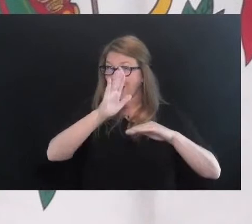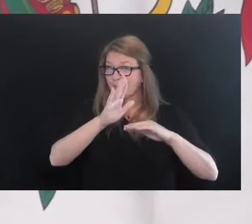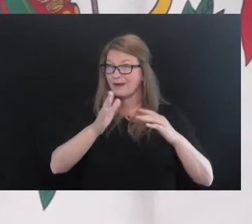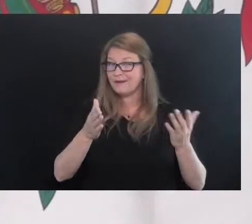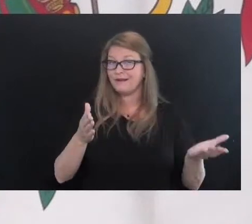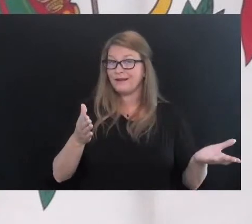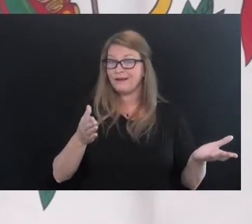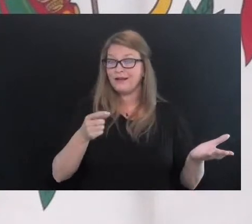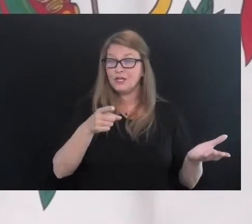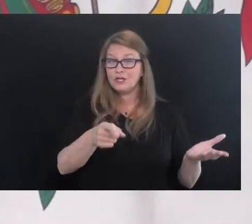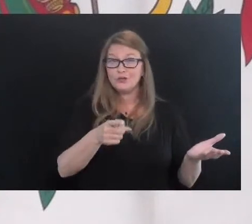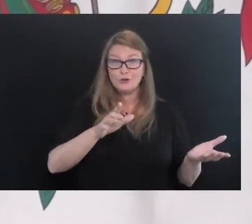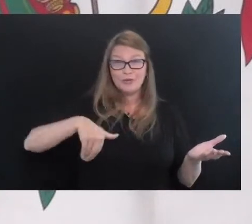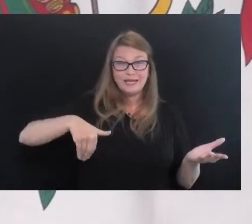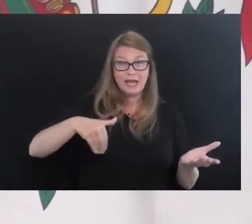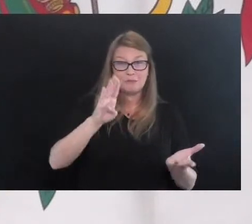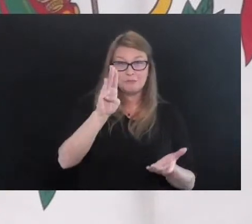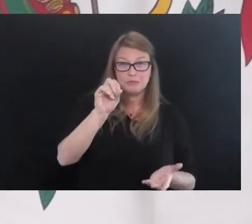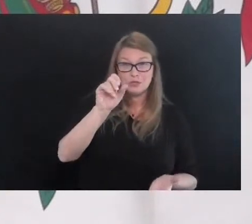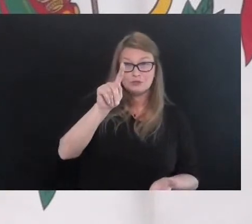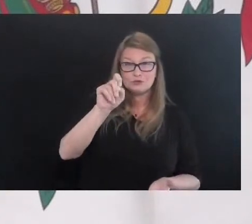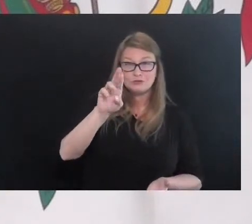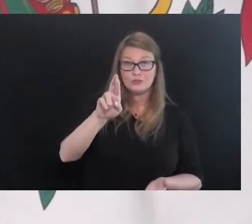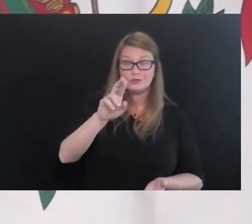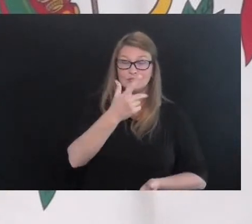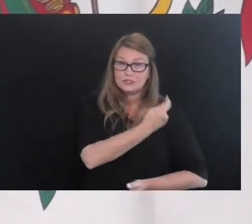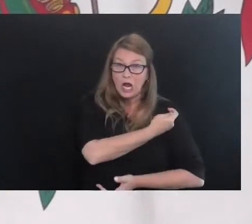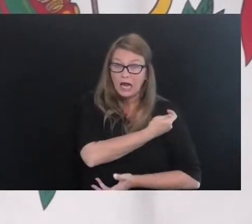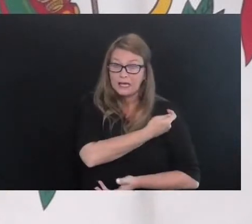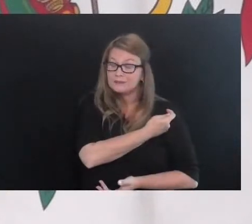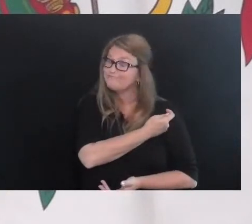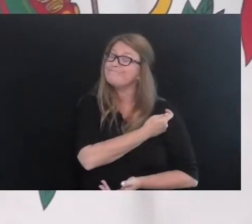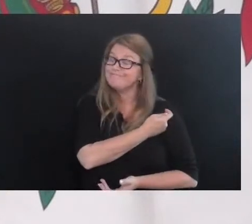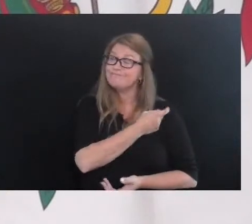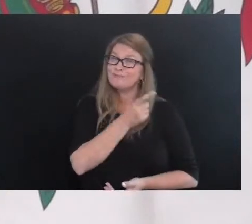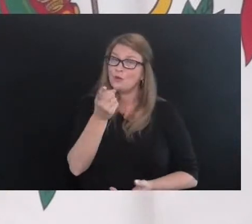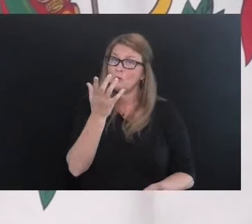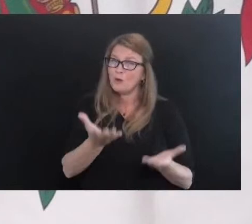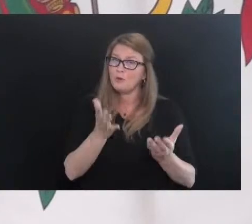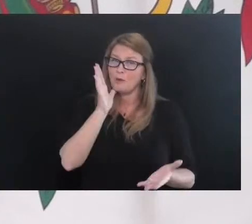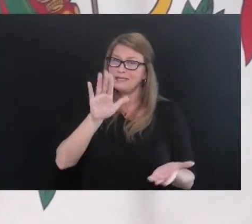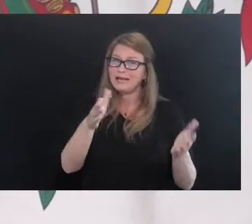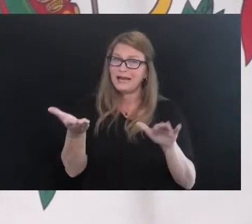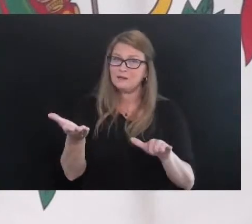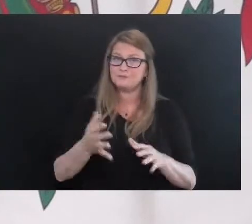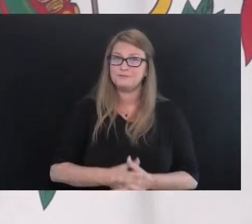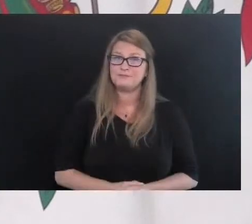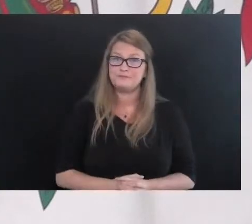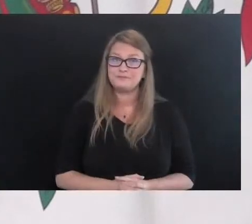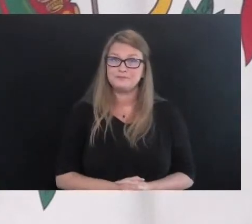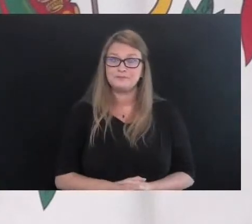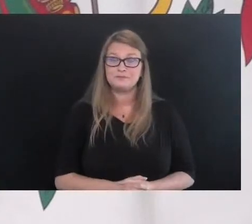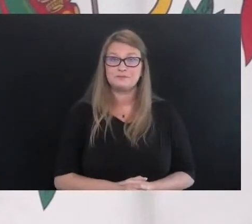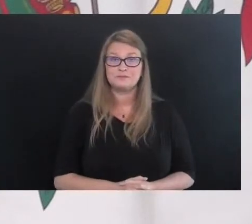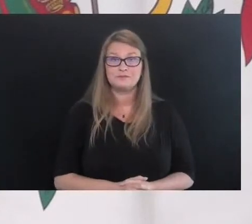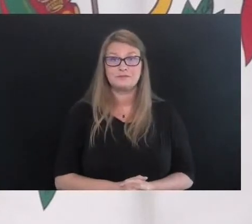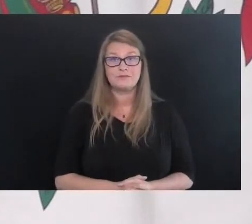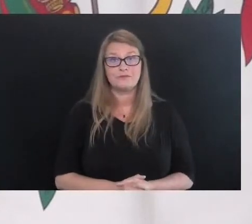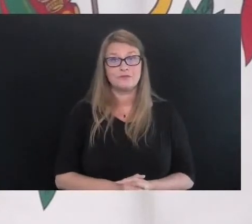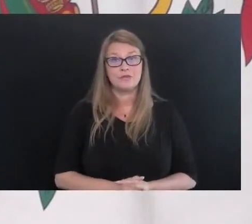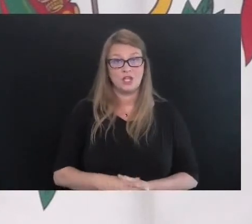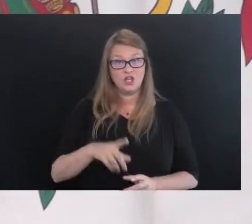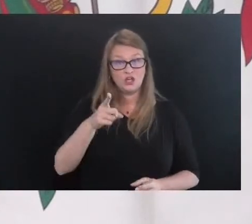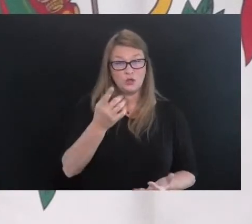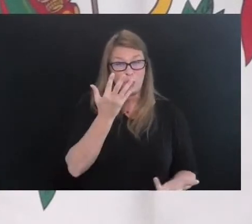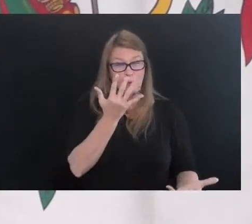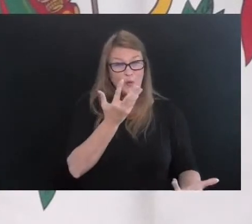you don't get your booster shots, a bunch of you are going to die. And without any question whatsoever, if you're 50 and above and you don't get